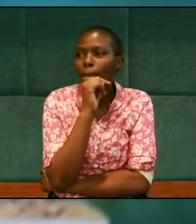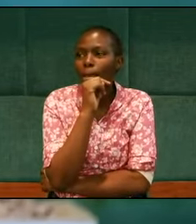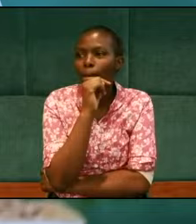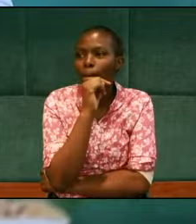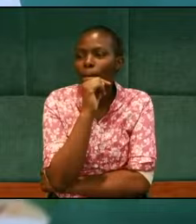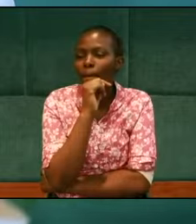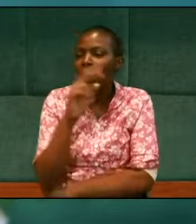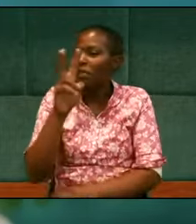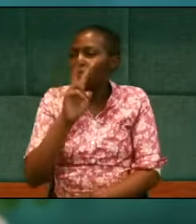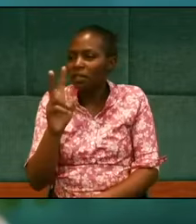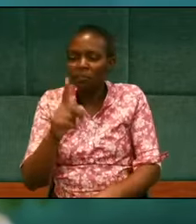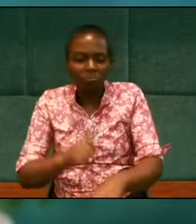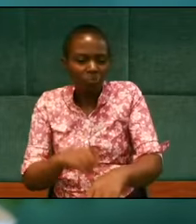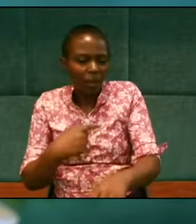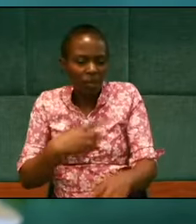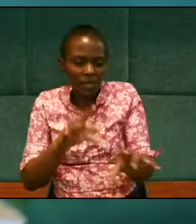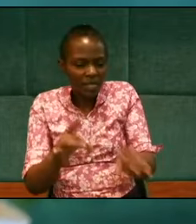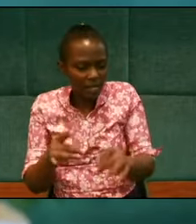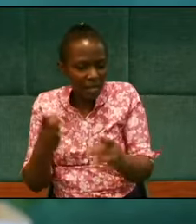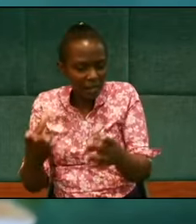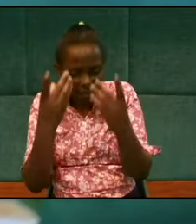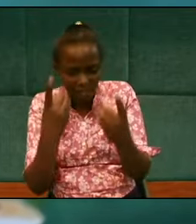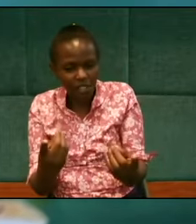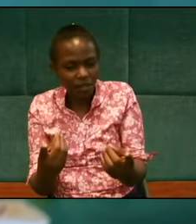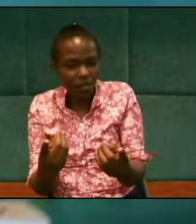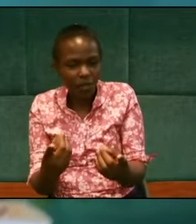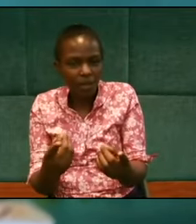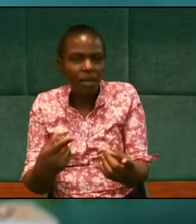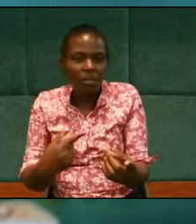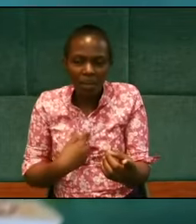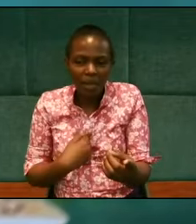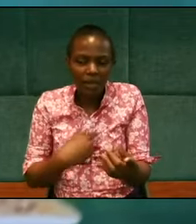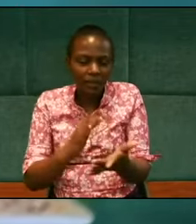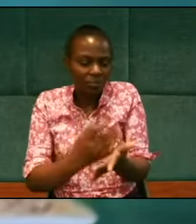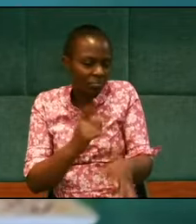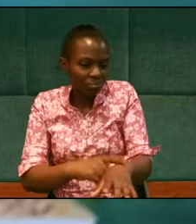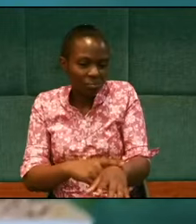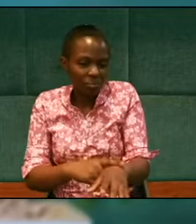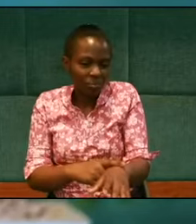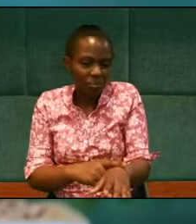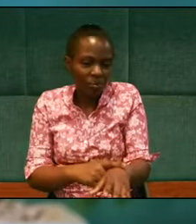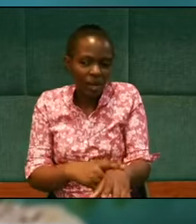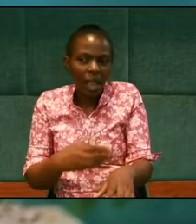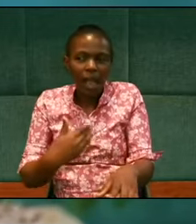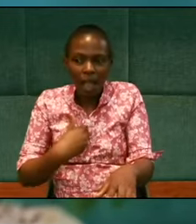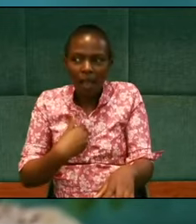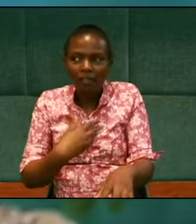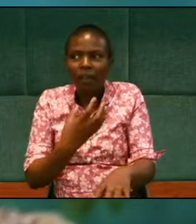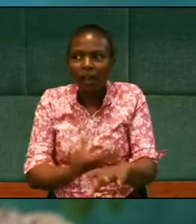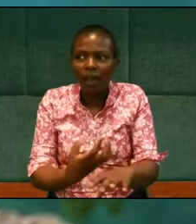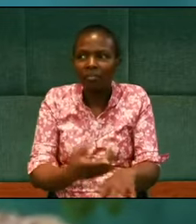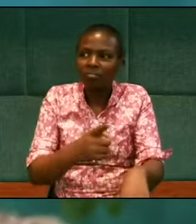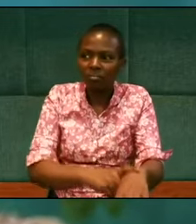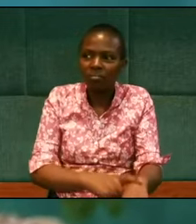But you see, if I take every decision like laser light, sometimes I get burned very harsh.